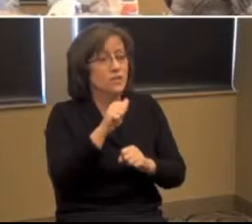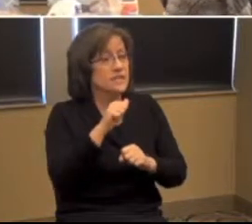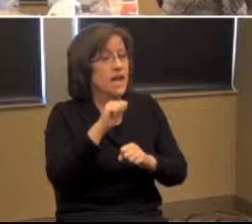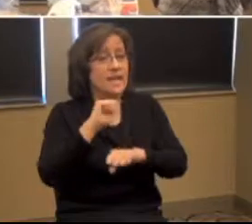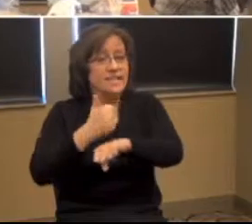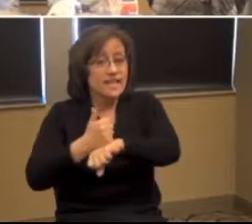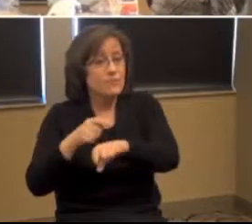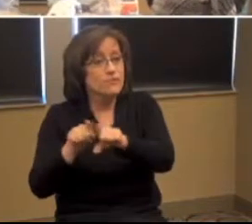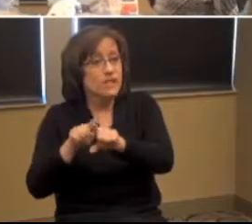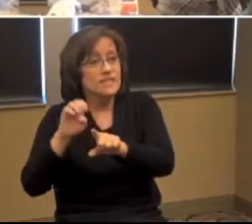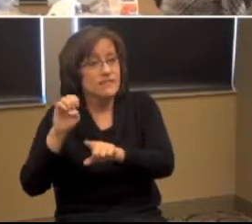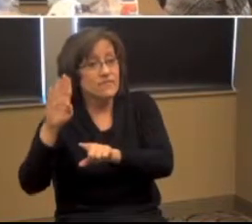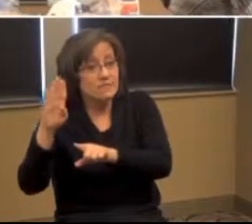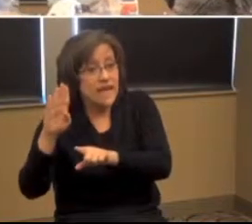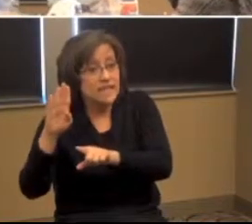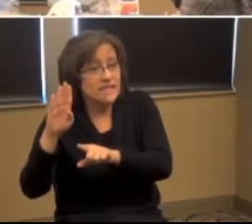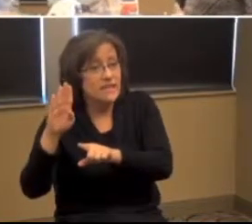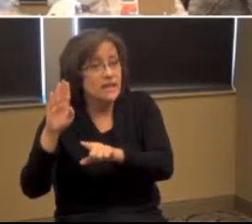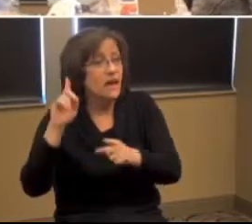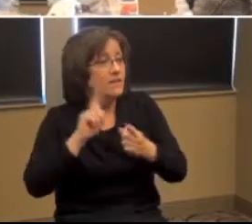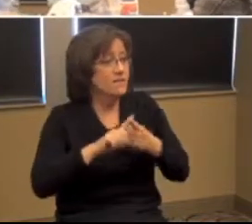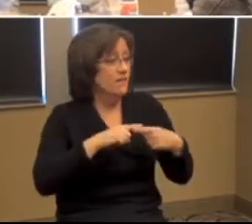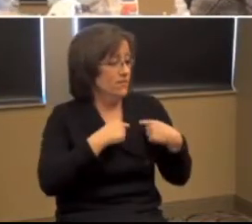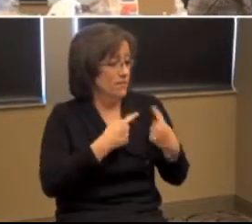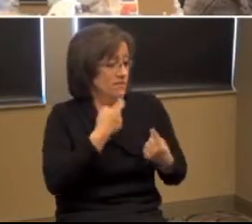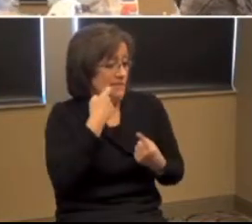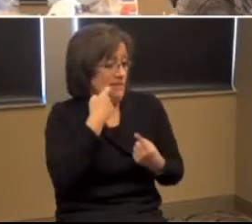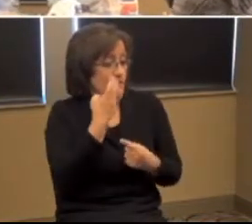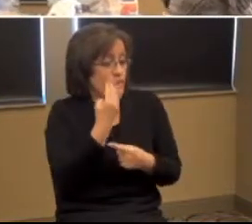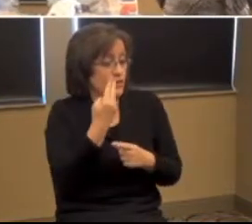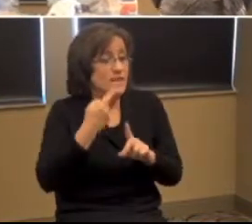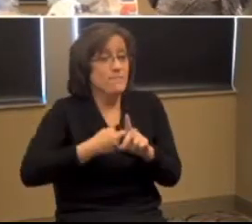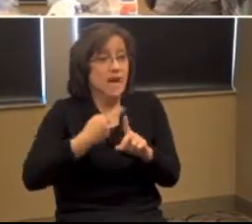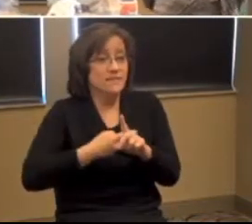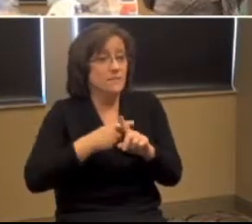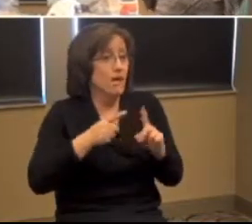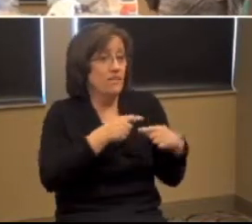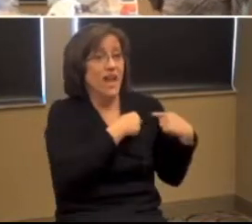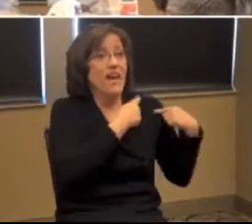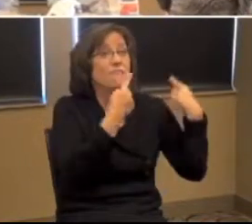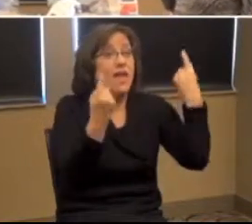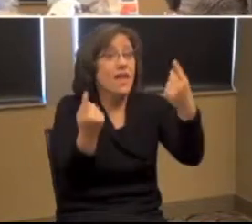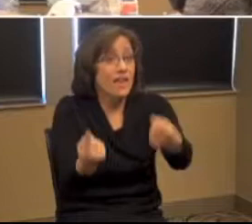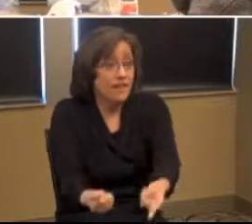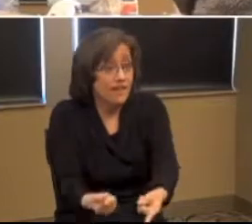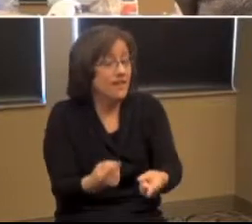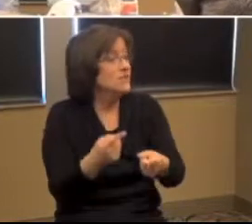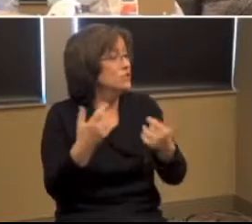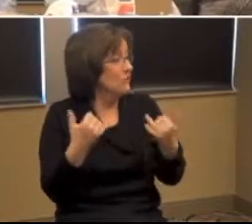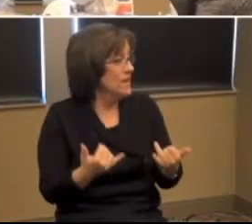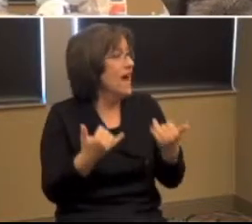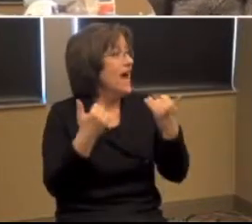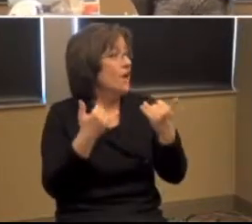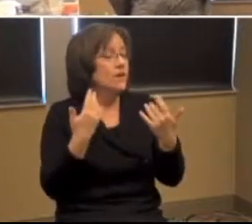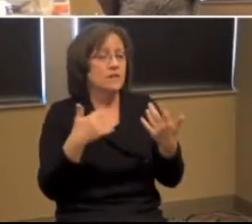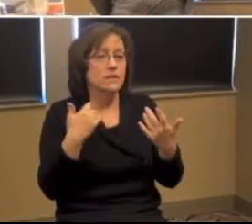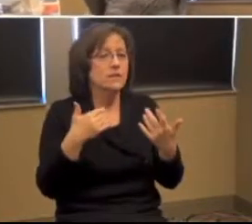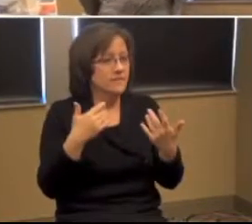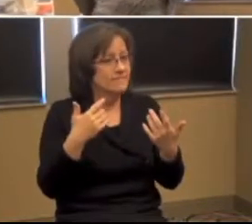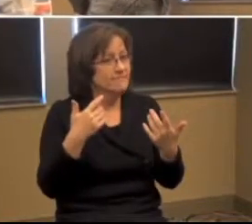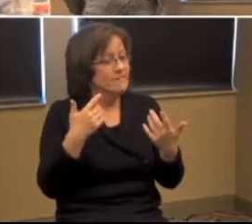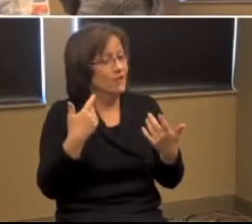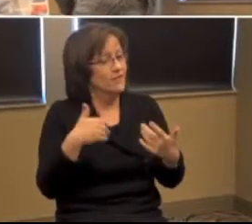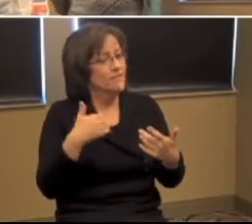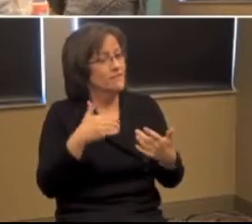evidence base until in the last 14 months. And so now it is, and we celebrate that. Here are